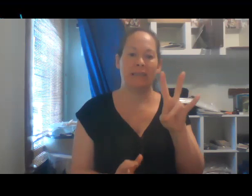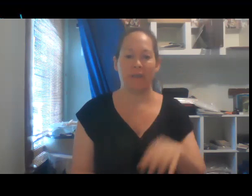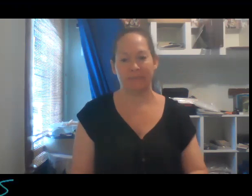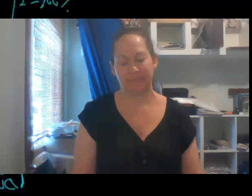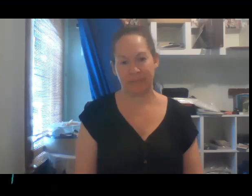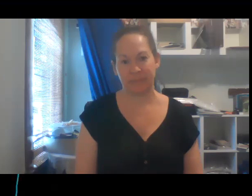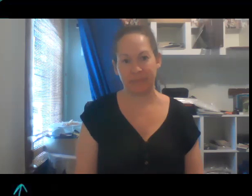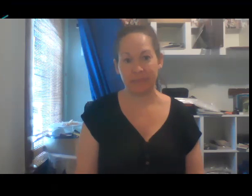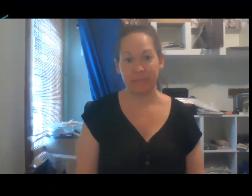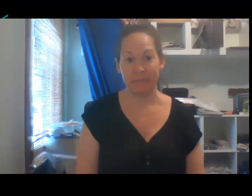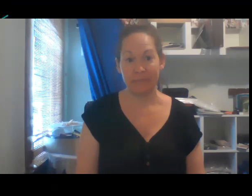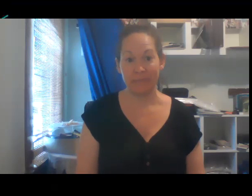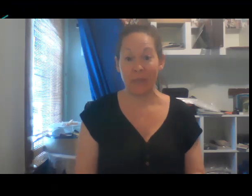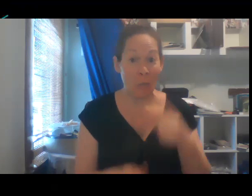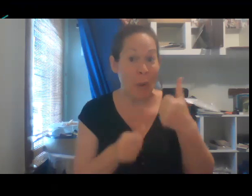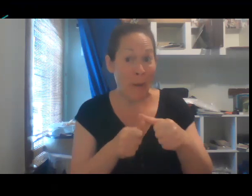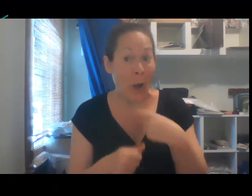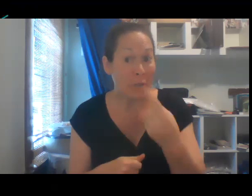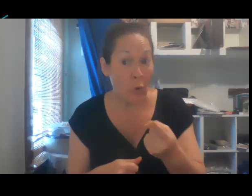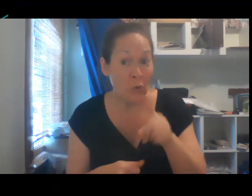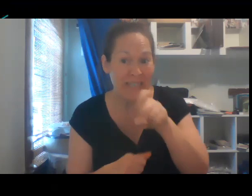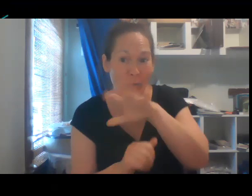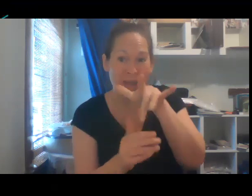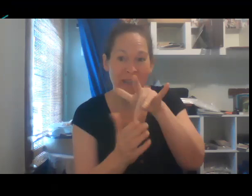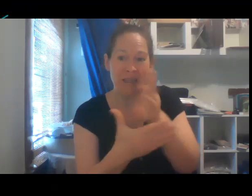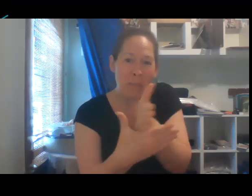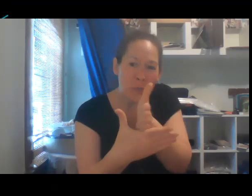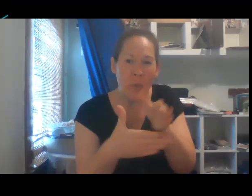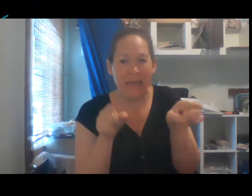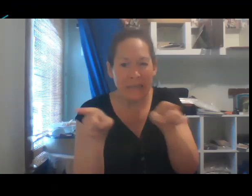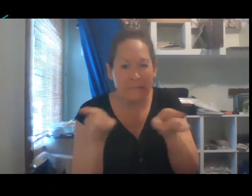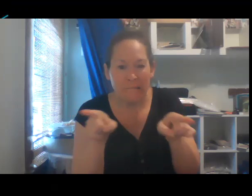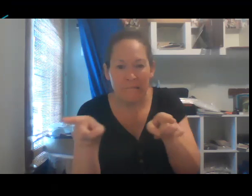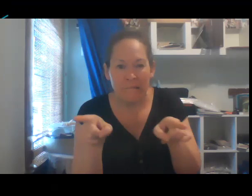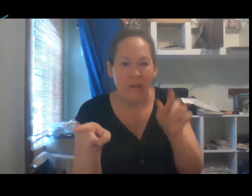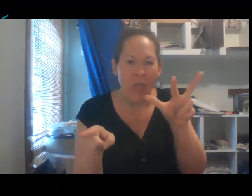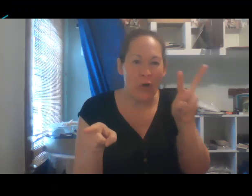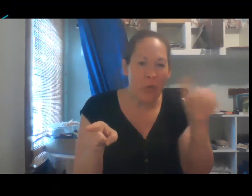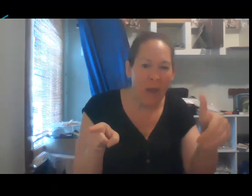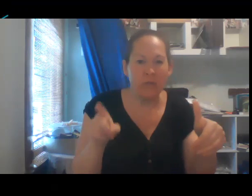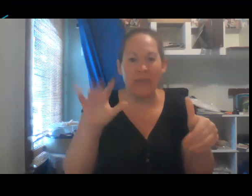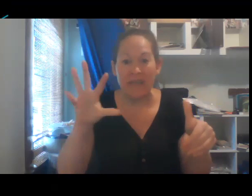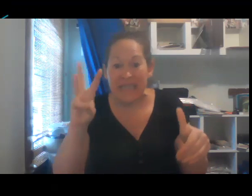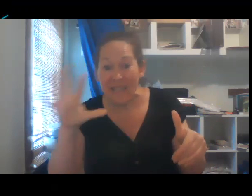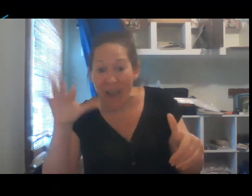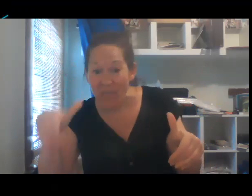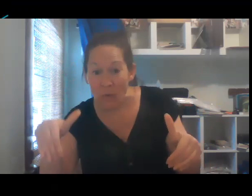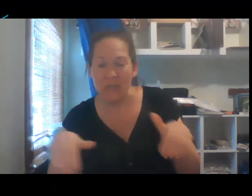at this. I said, hey, it's got to be somewhere in between. It's got to be between 32,800